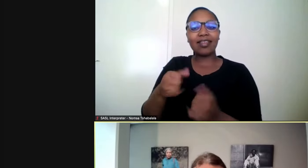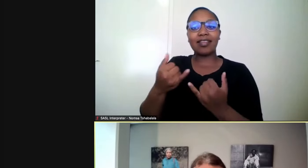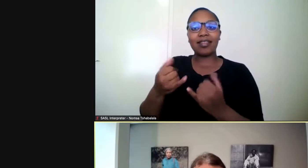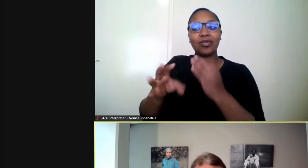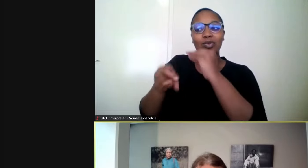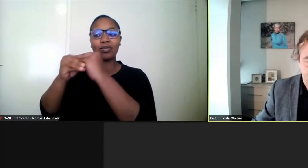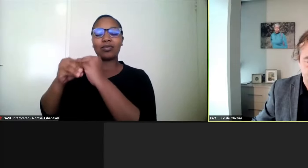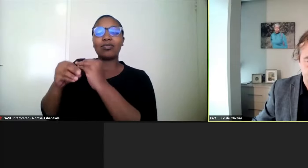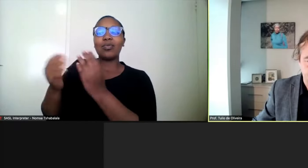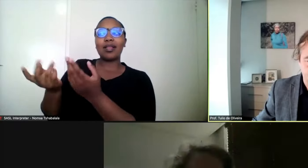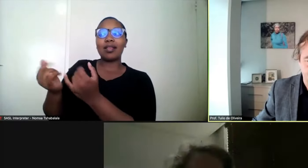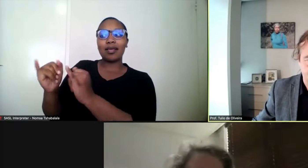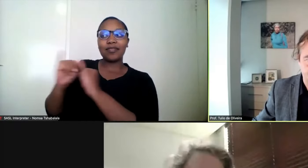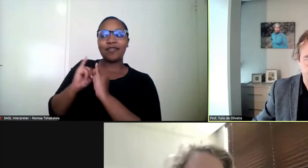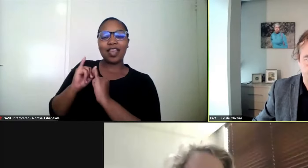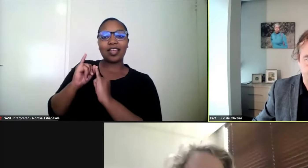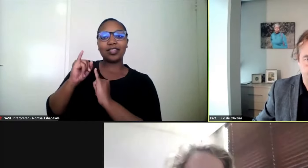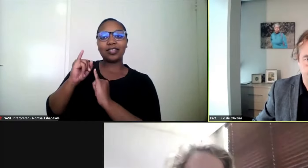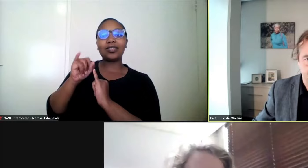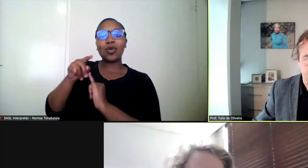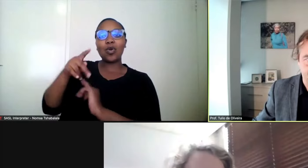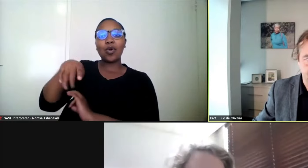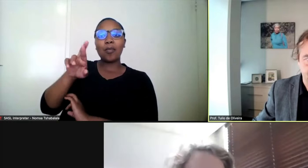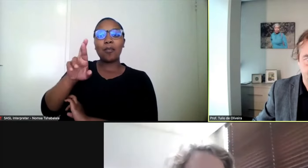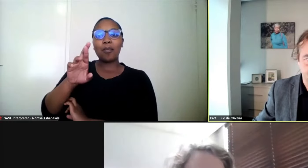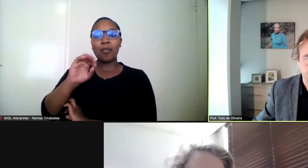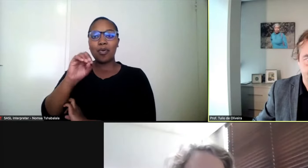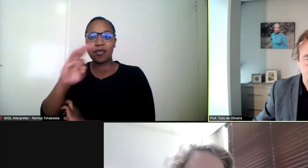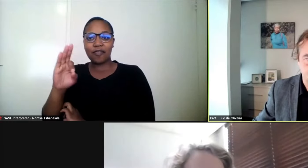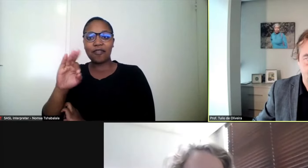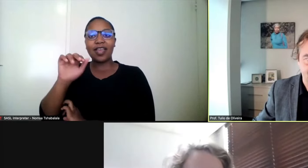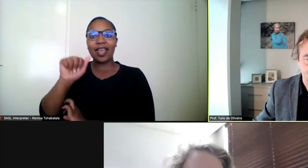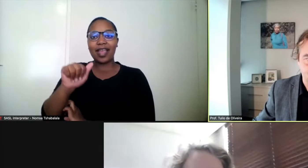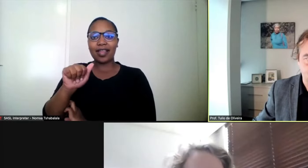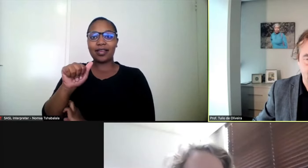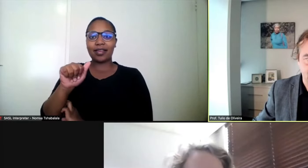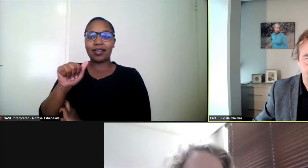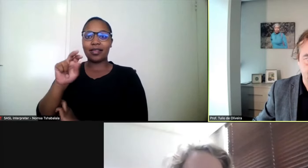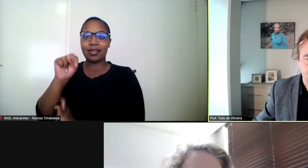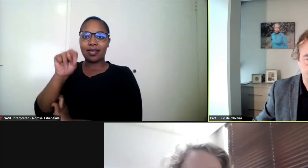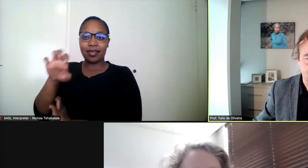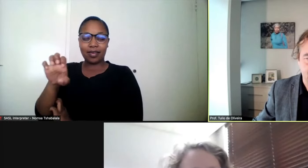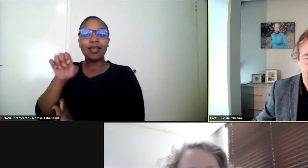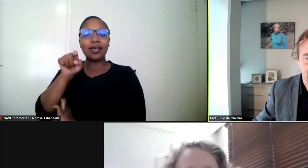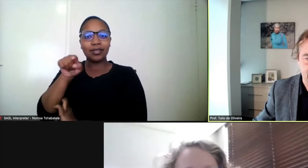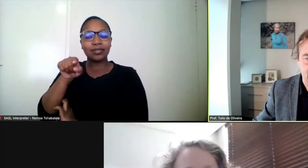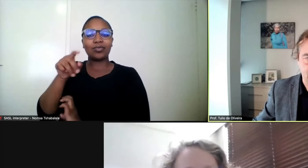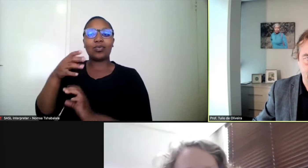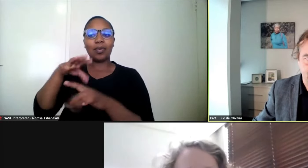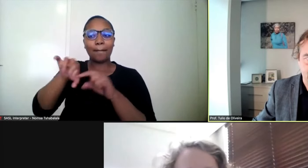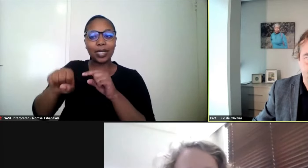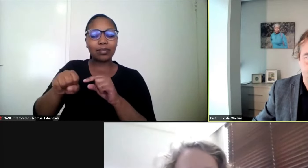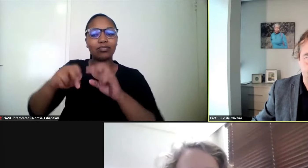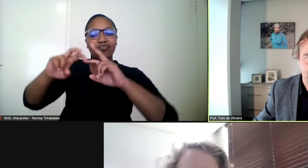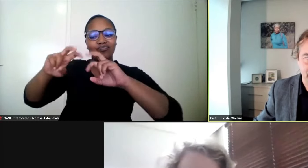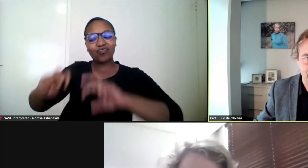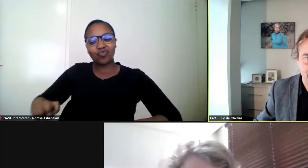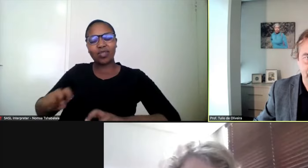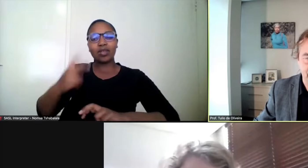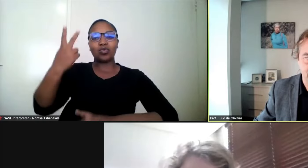Anne, because she was the one that flagged for us 2 days ago, and she can highlight how